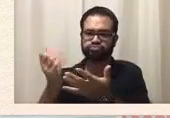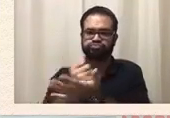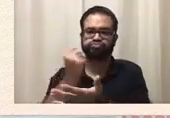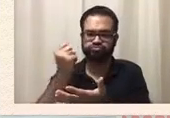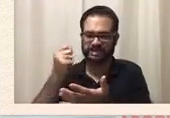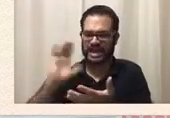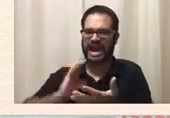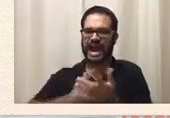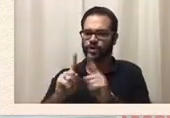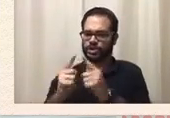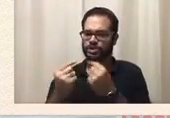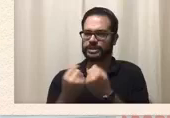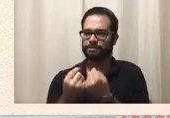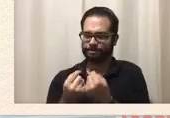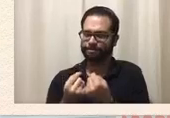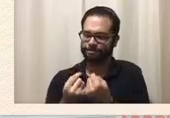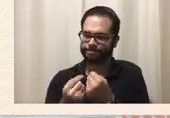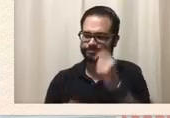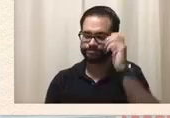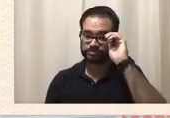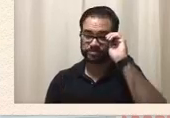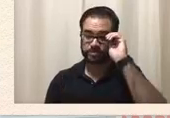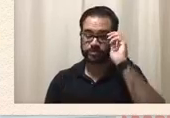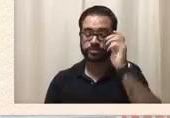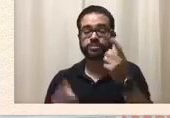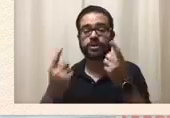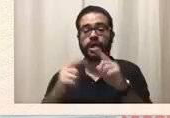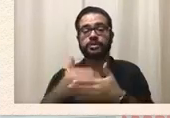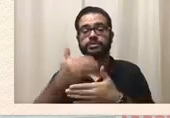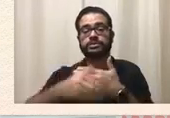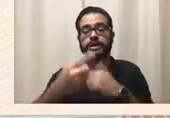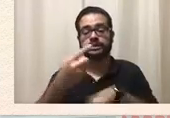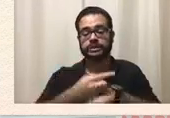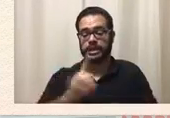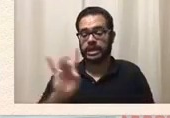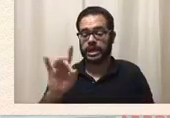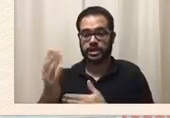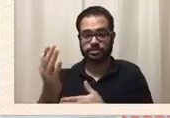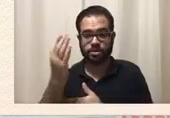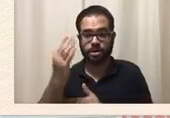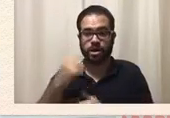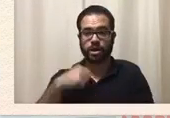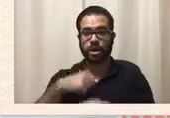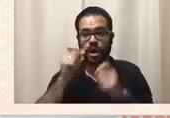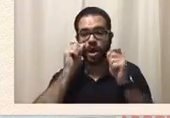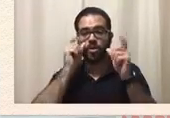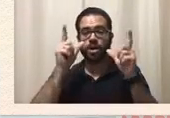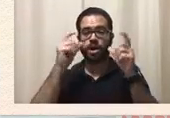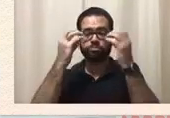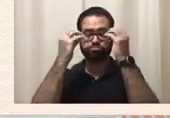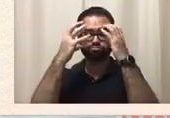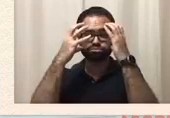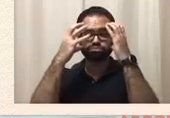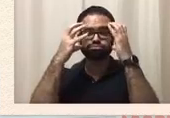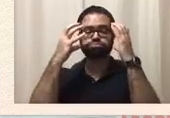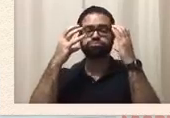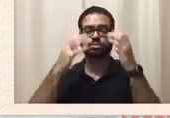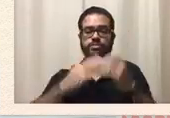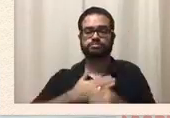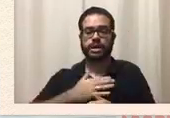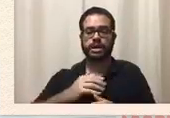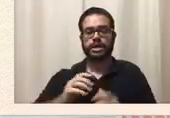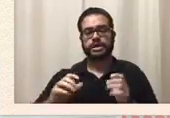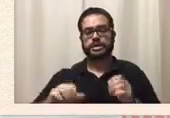When 8 a.m. rolled around, I woke up with my eyes swollen and my ego crushed.